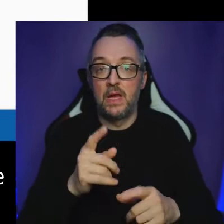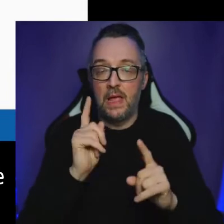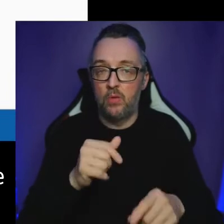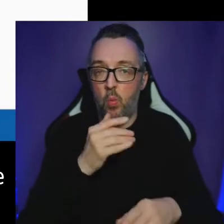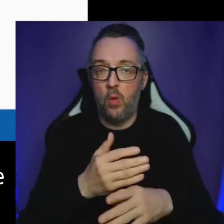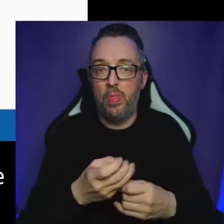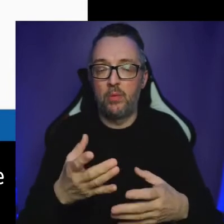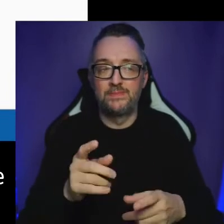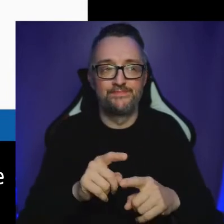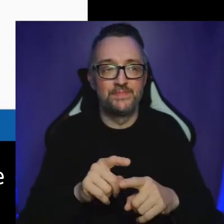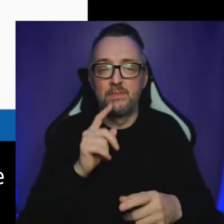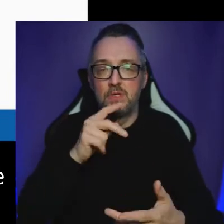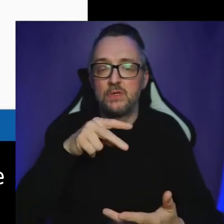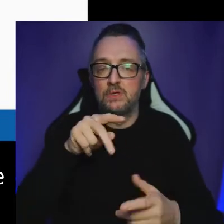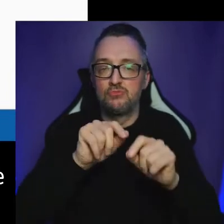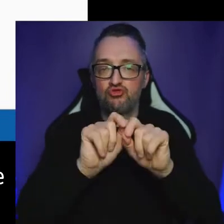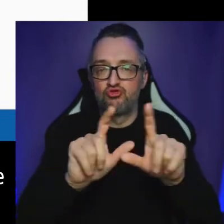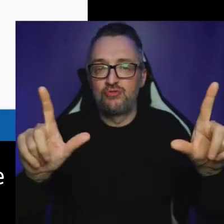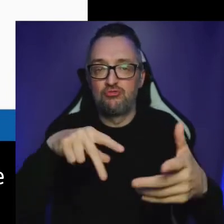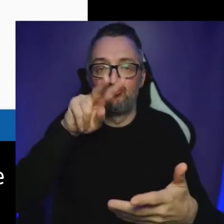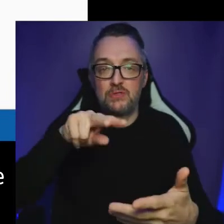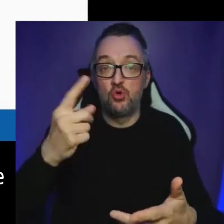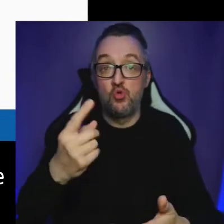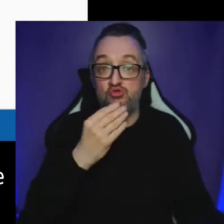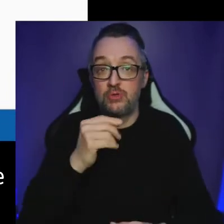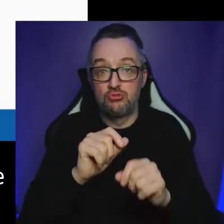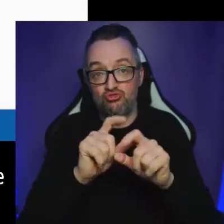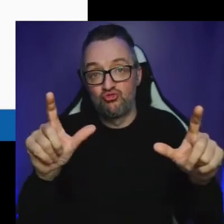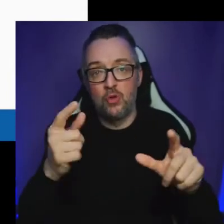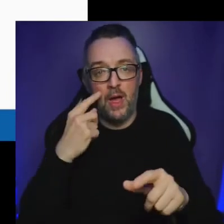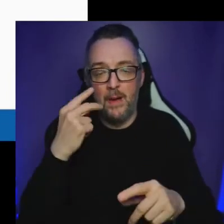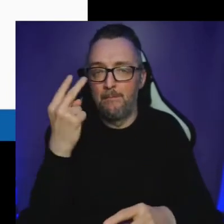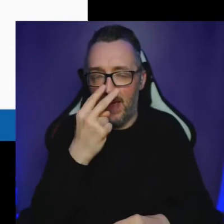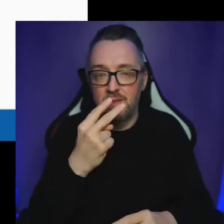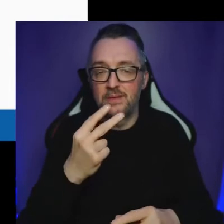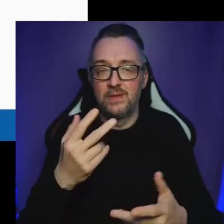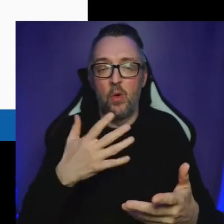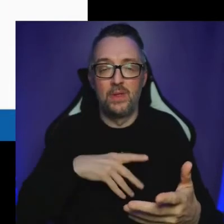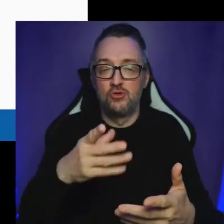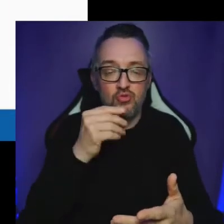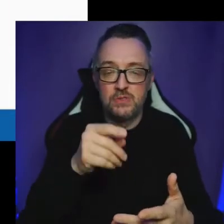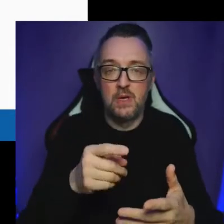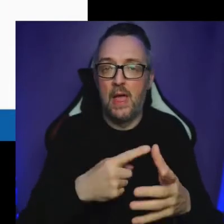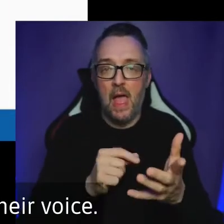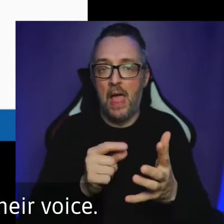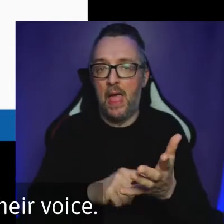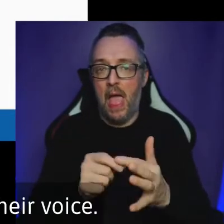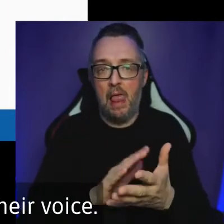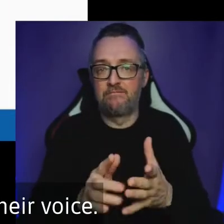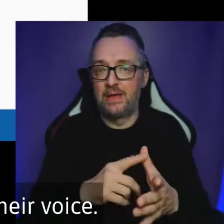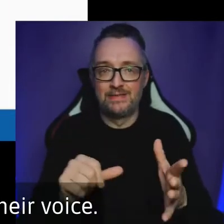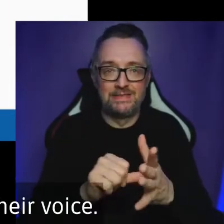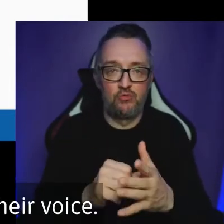of engage with people who are screen reader users, sight impaired, and want and work with a